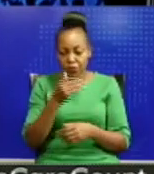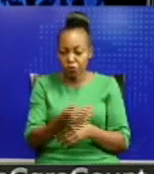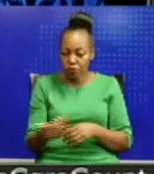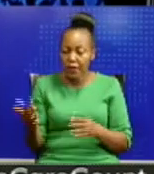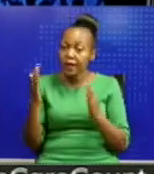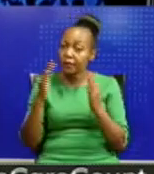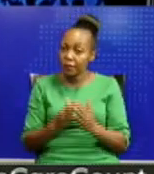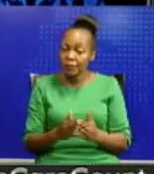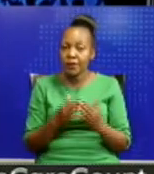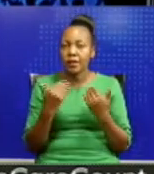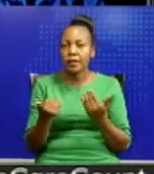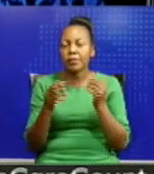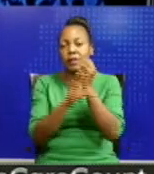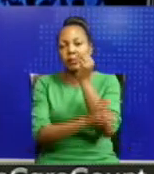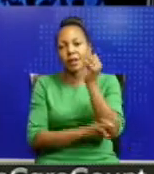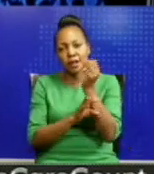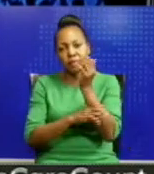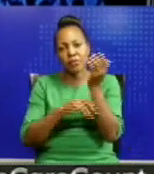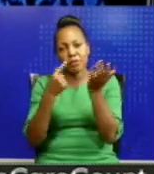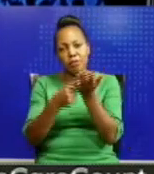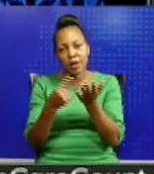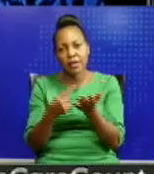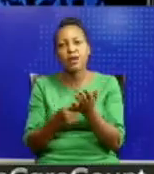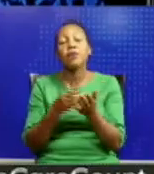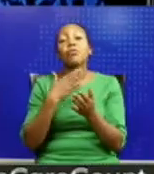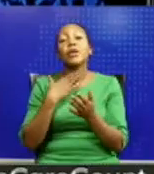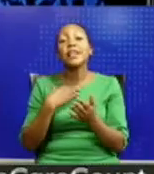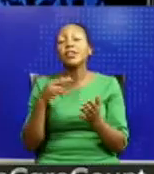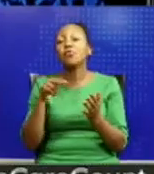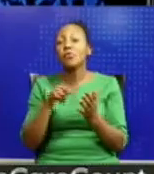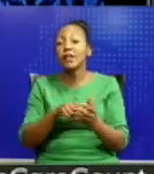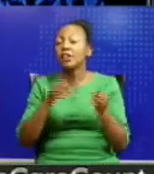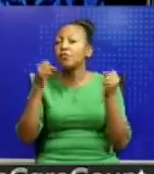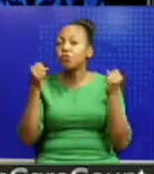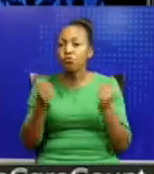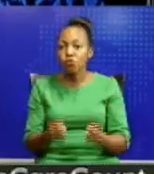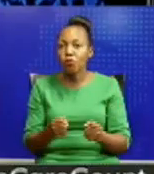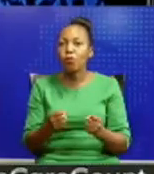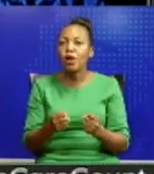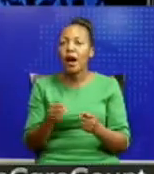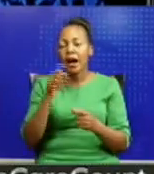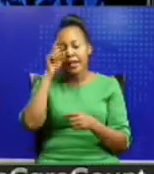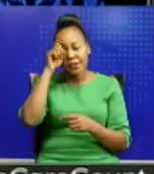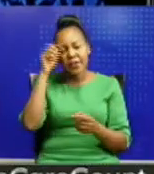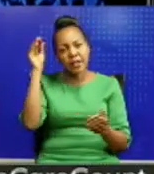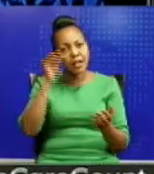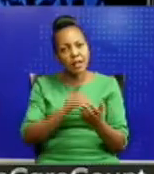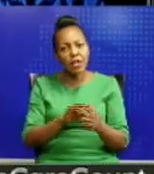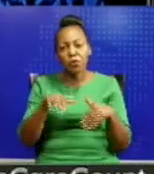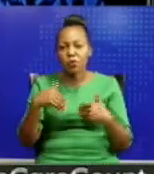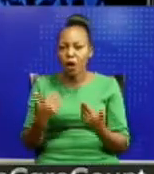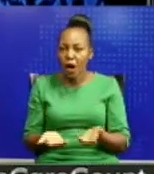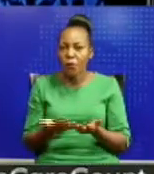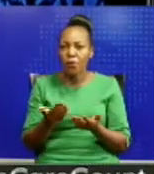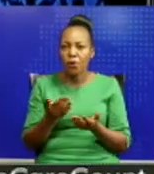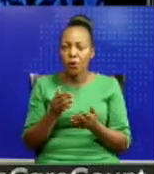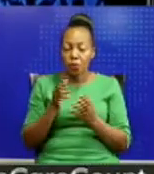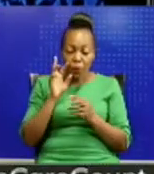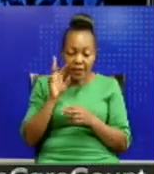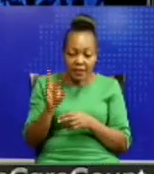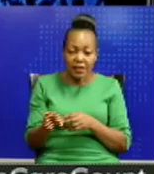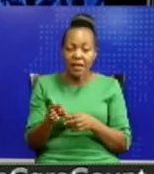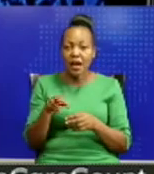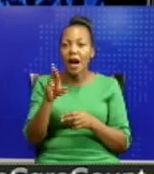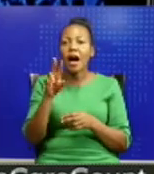So as a country, we need to come together and begin to rethink the way we treat and the way we look